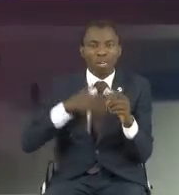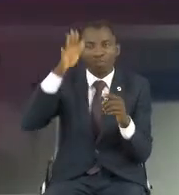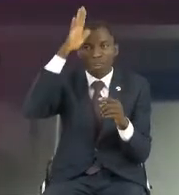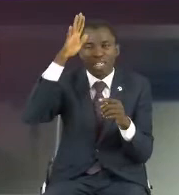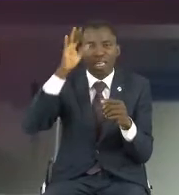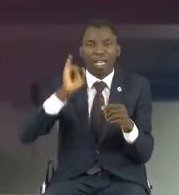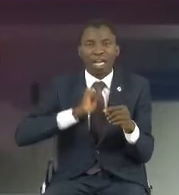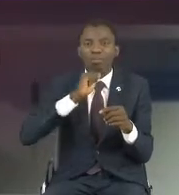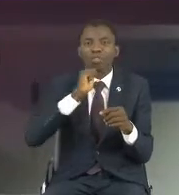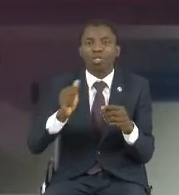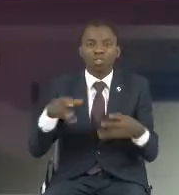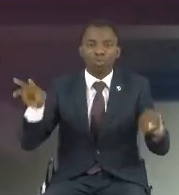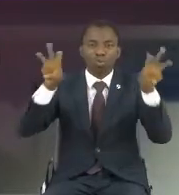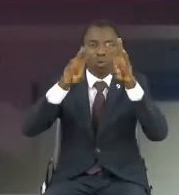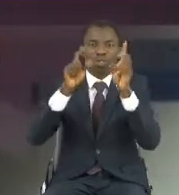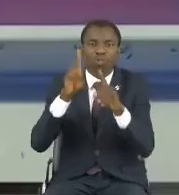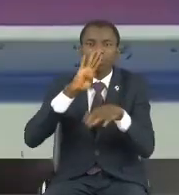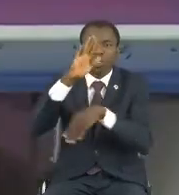called